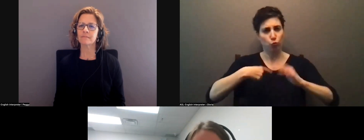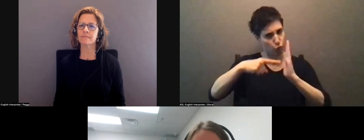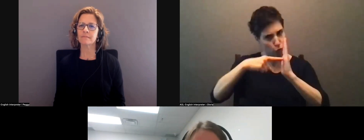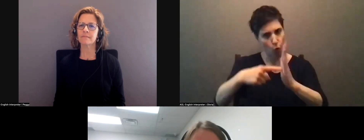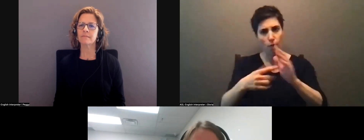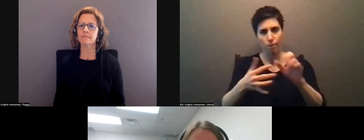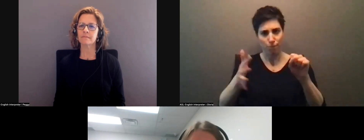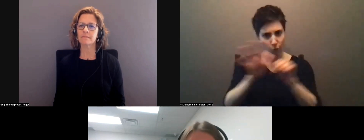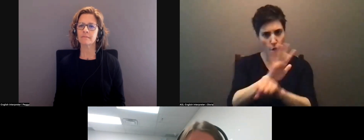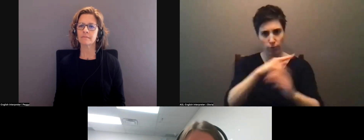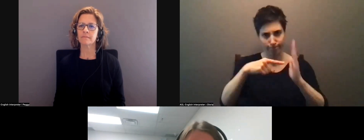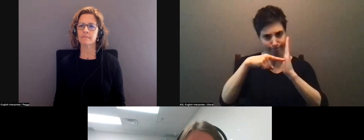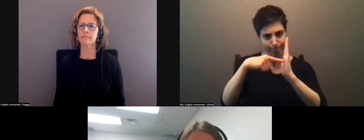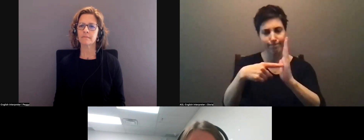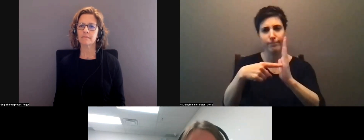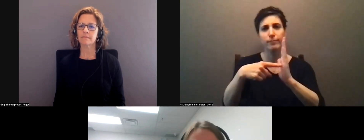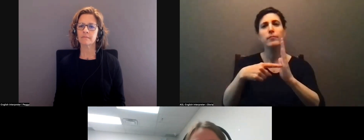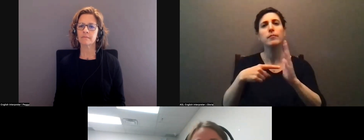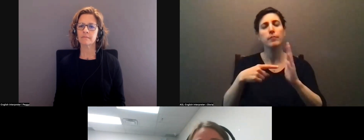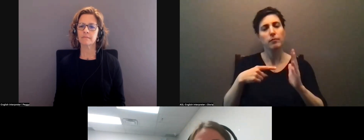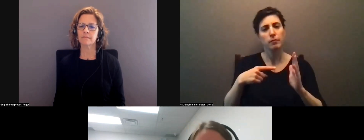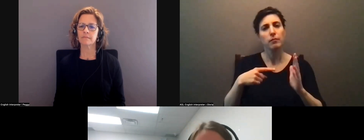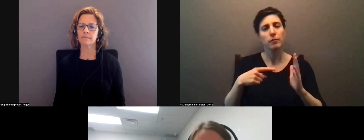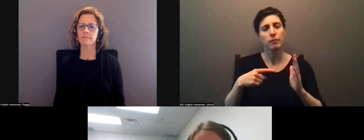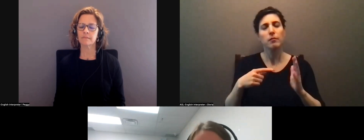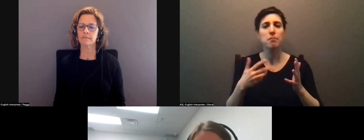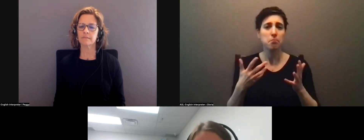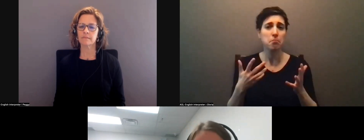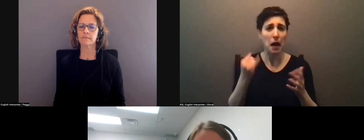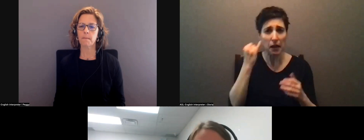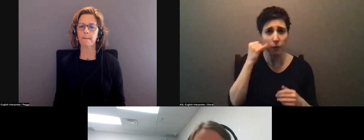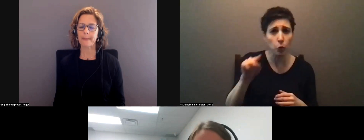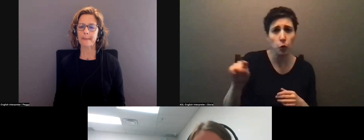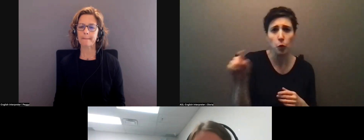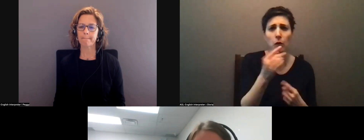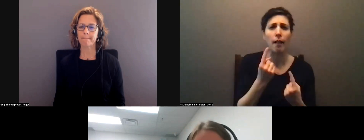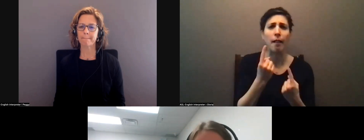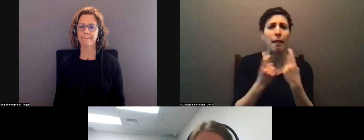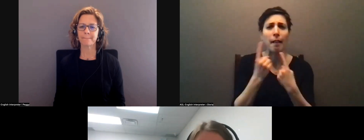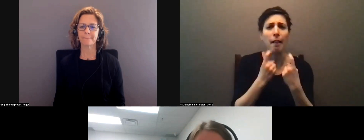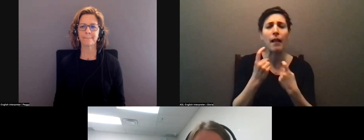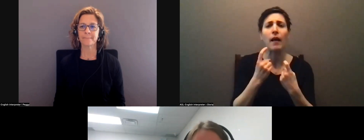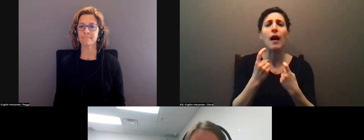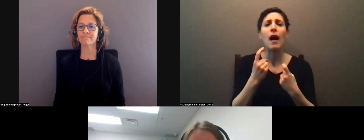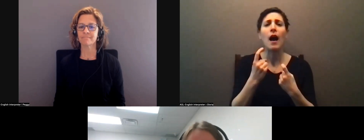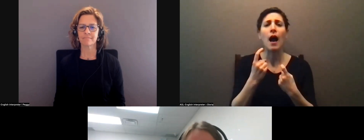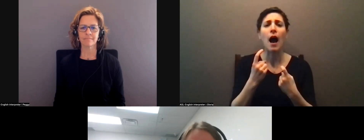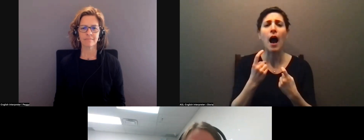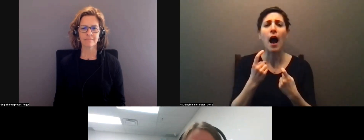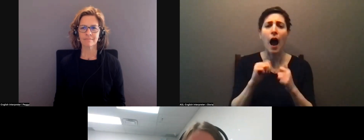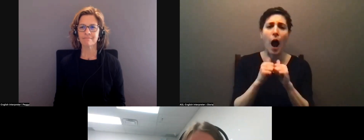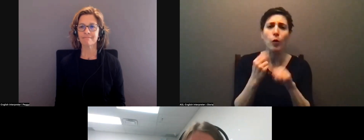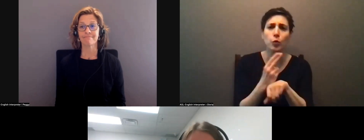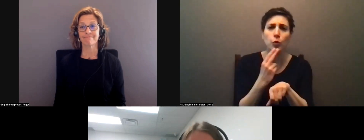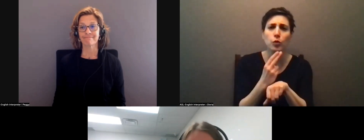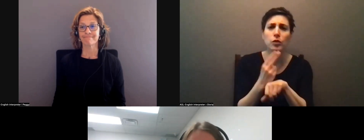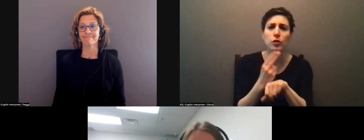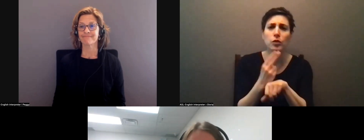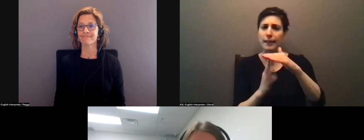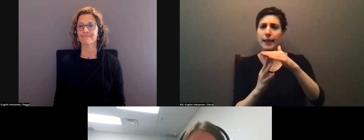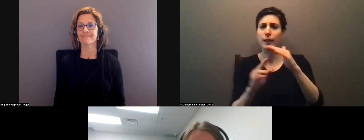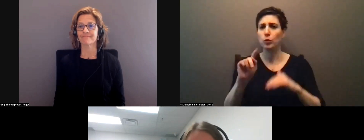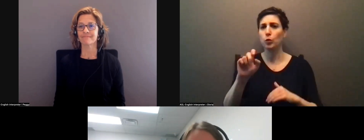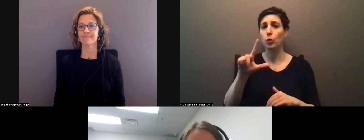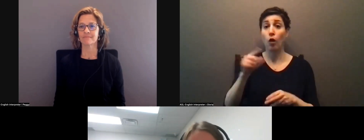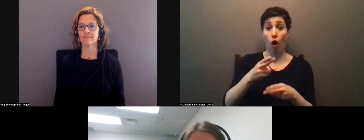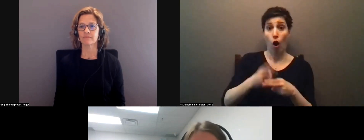just presenting from a learner perspective. But if you have any question about Synology, please just email